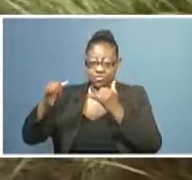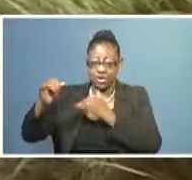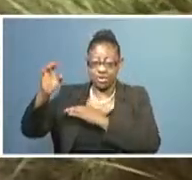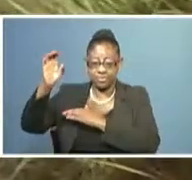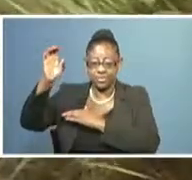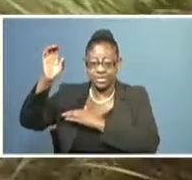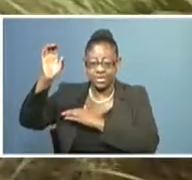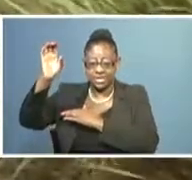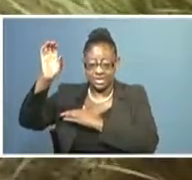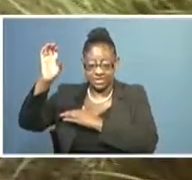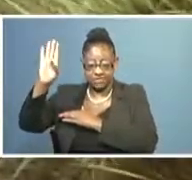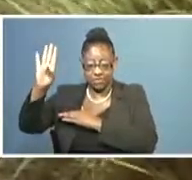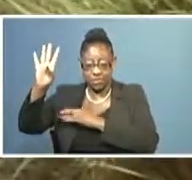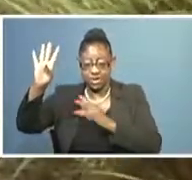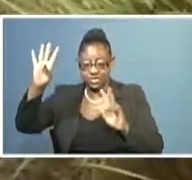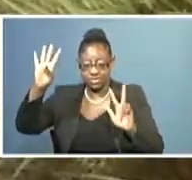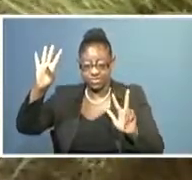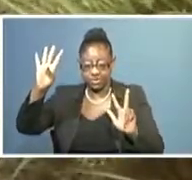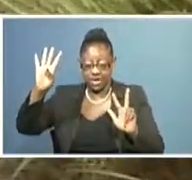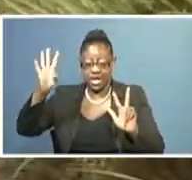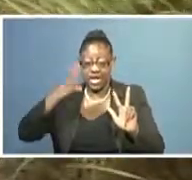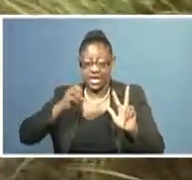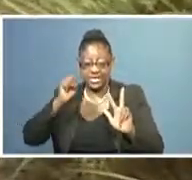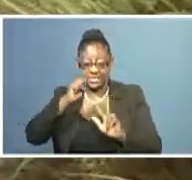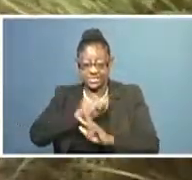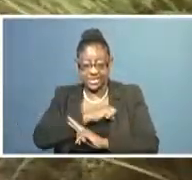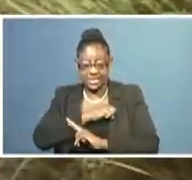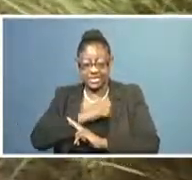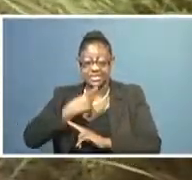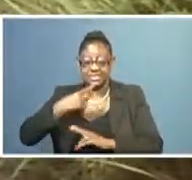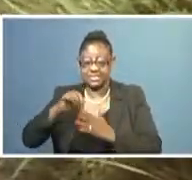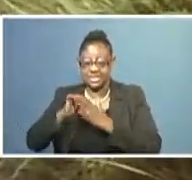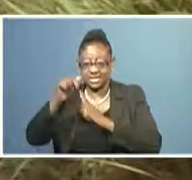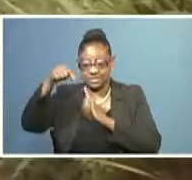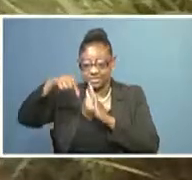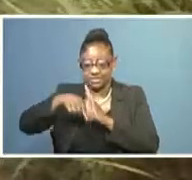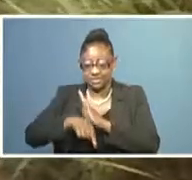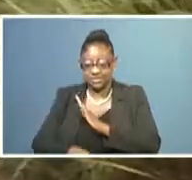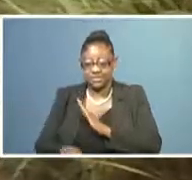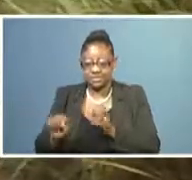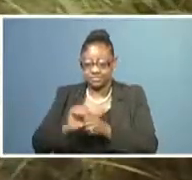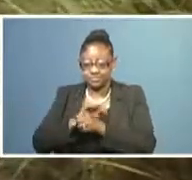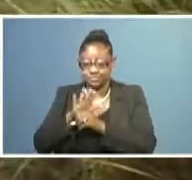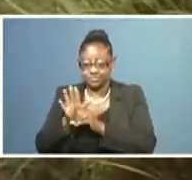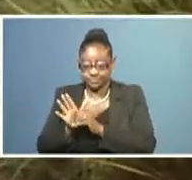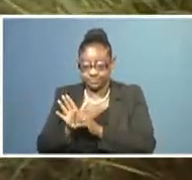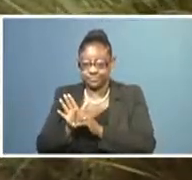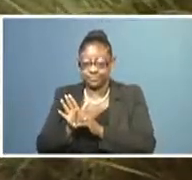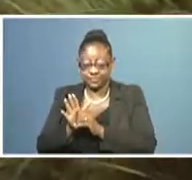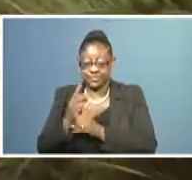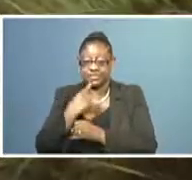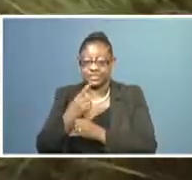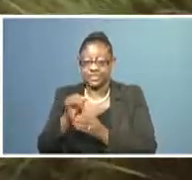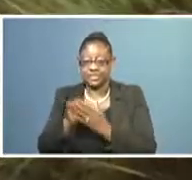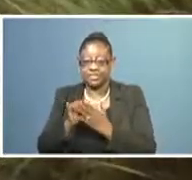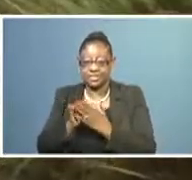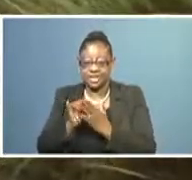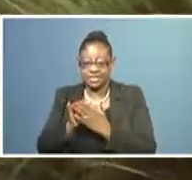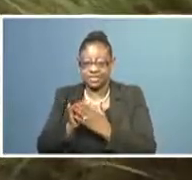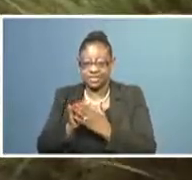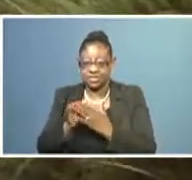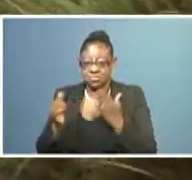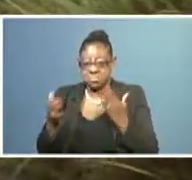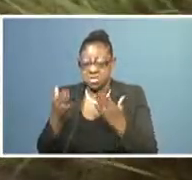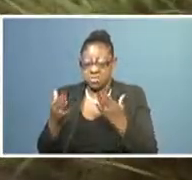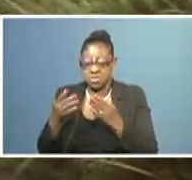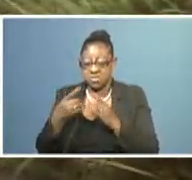In fact, Mr. Sands is confident that due to the decrease in COVID-19 cases here in the Bahamas, that advisory could be elevated from